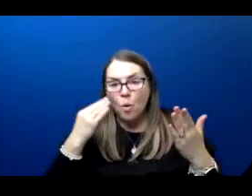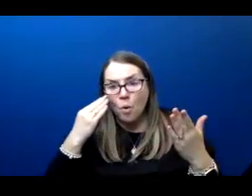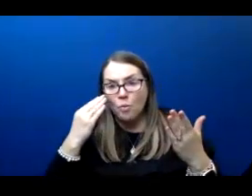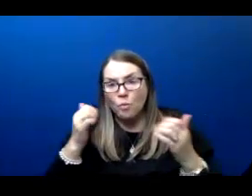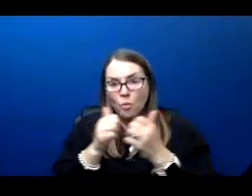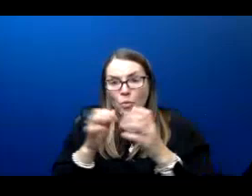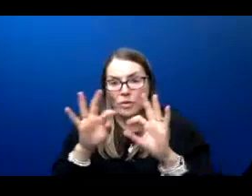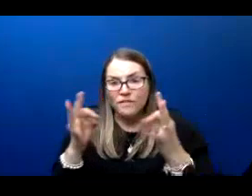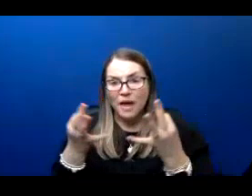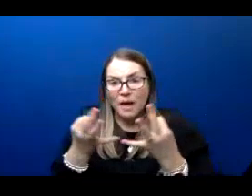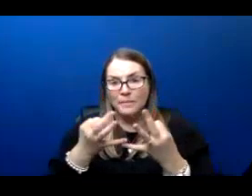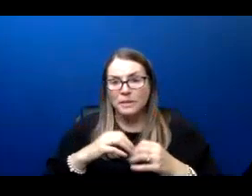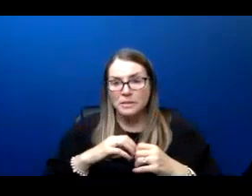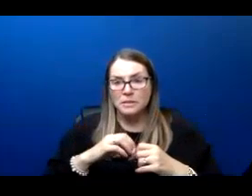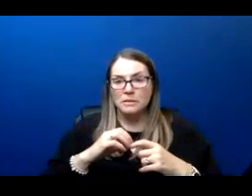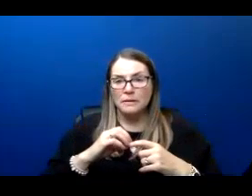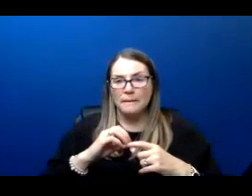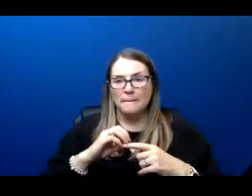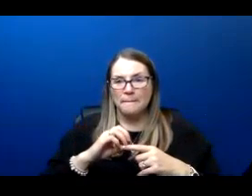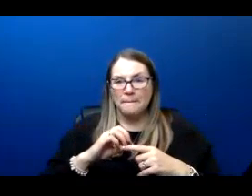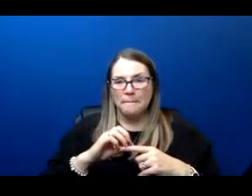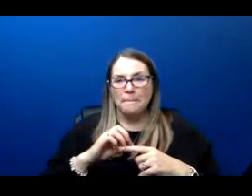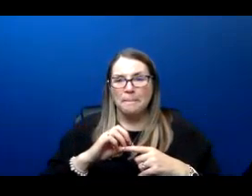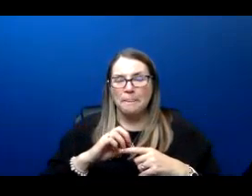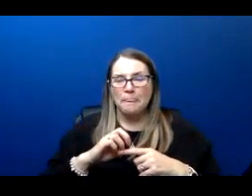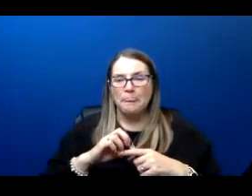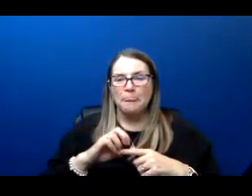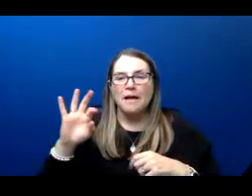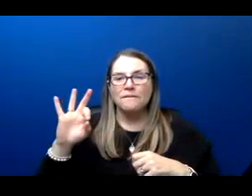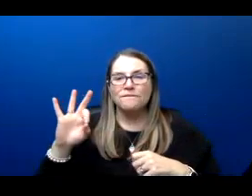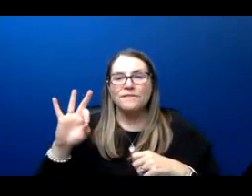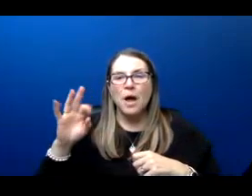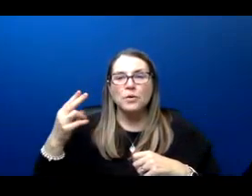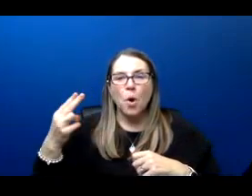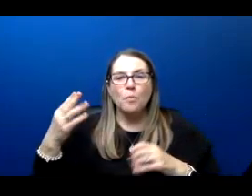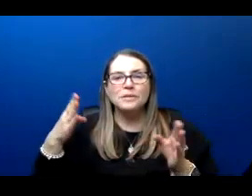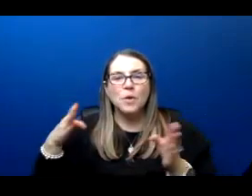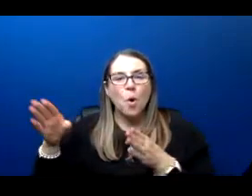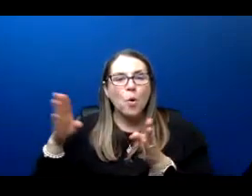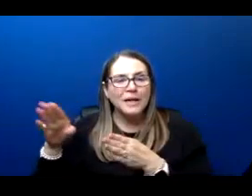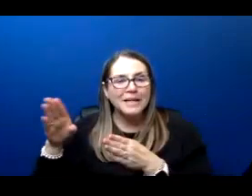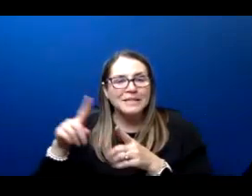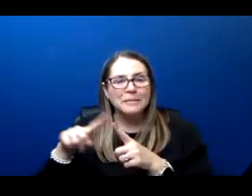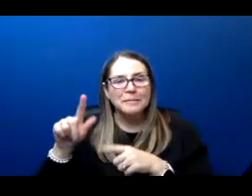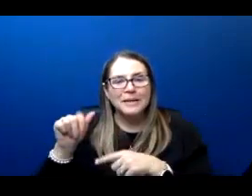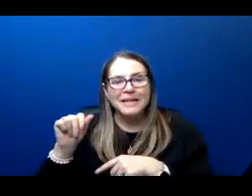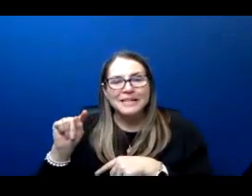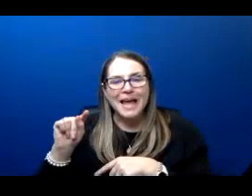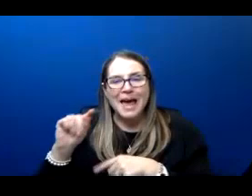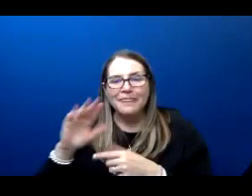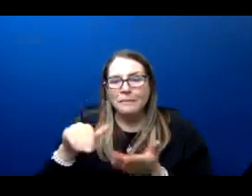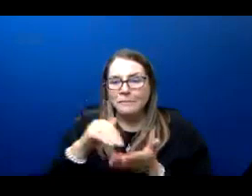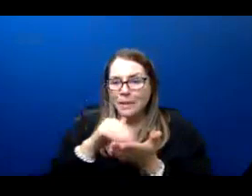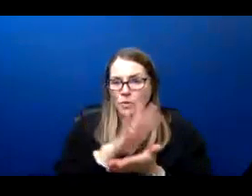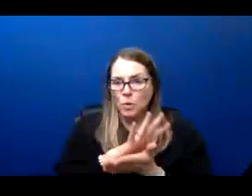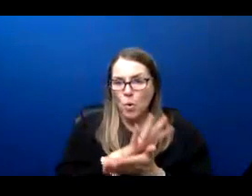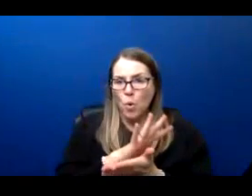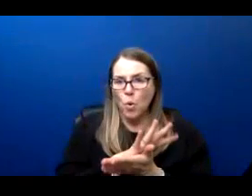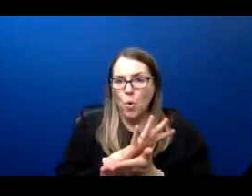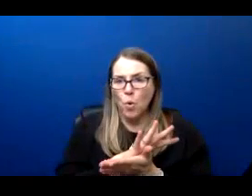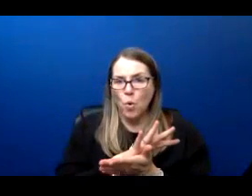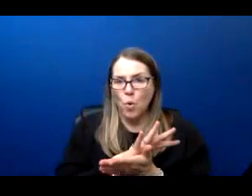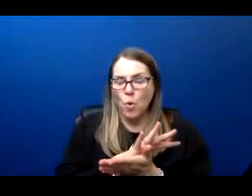it's families. Absolutely. And just one correction, Fountain Hope is one of the organizers. It's going to be held at Cannon Middle School. Oh,